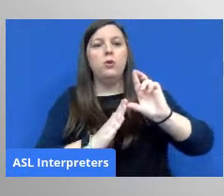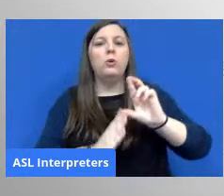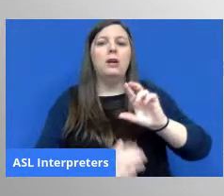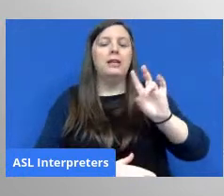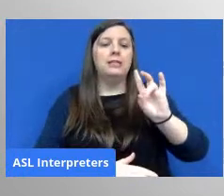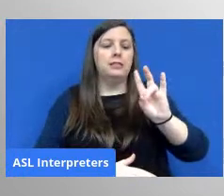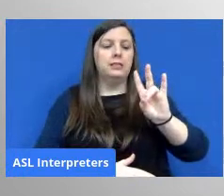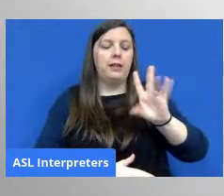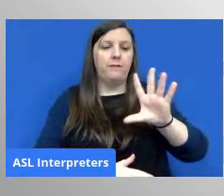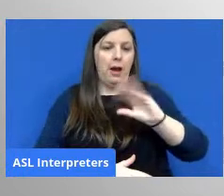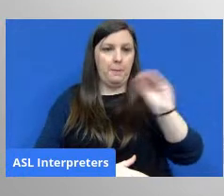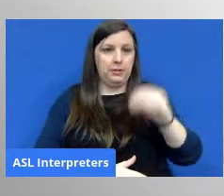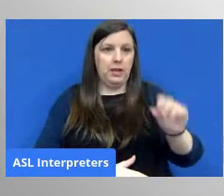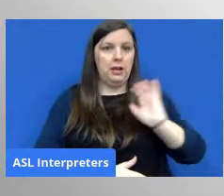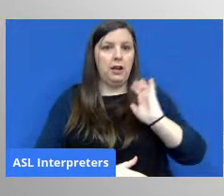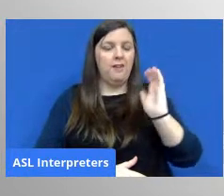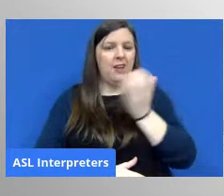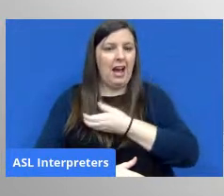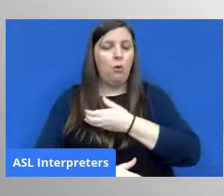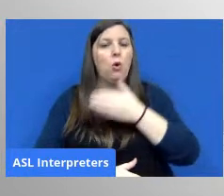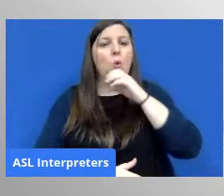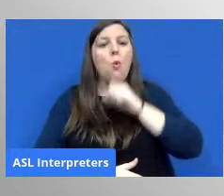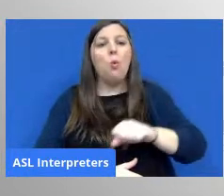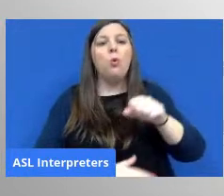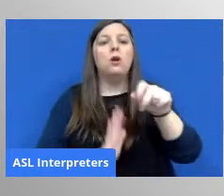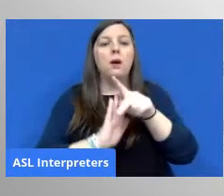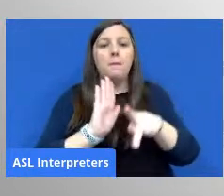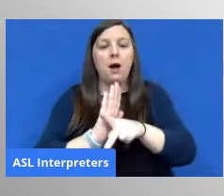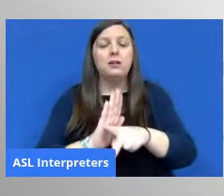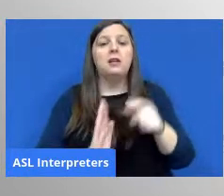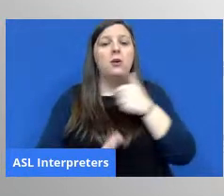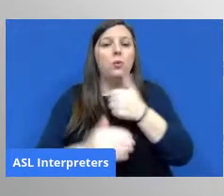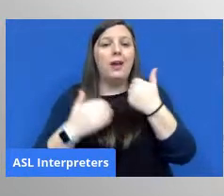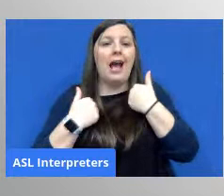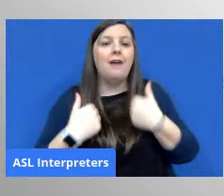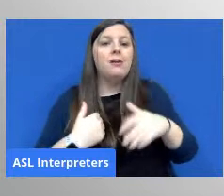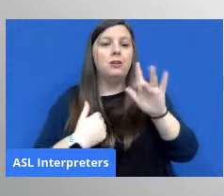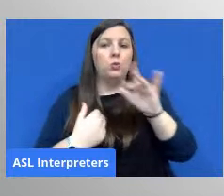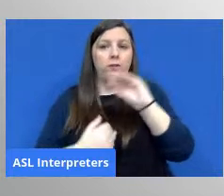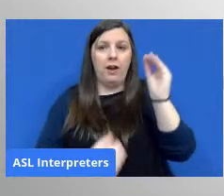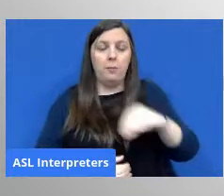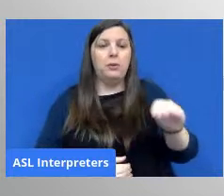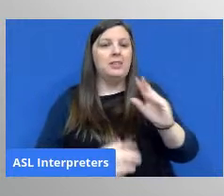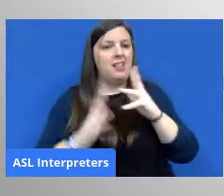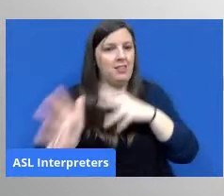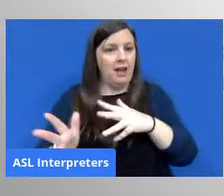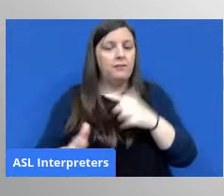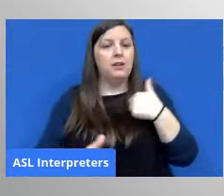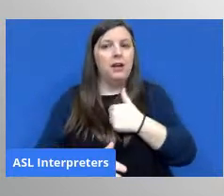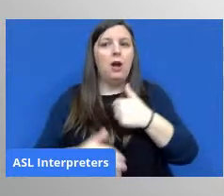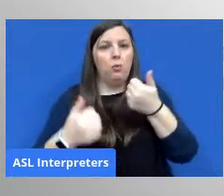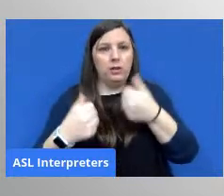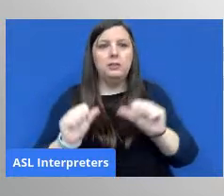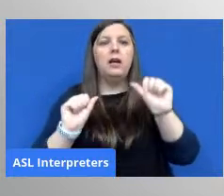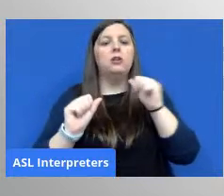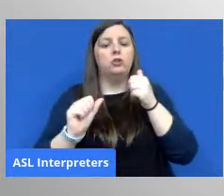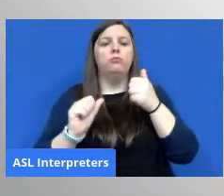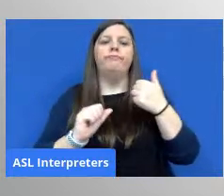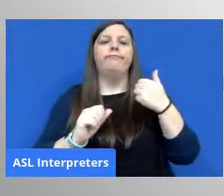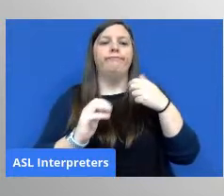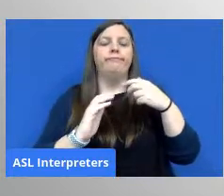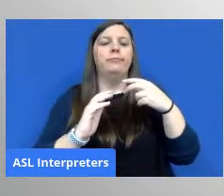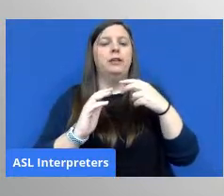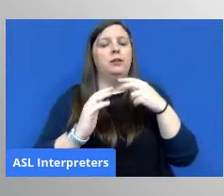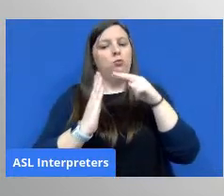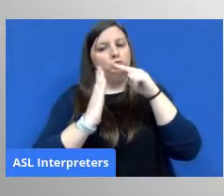and we have about 25% of those policies left to work through, and we intend to do that this year. On